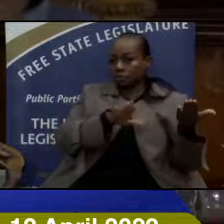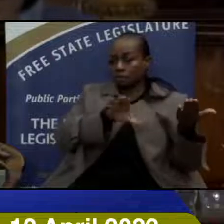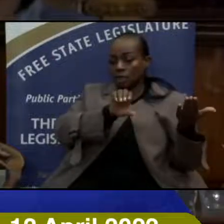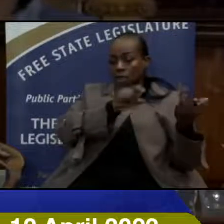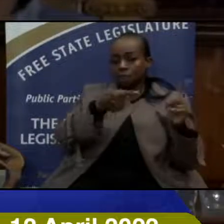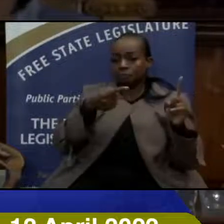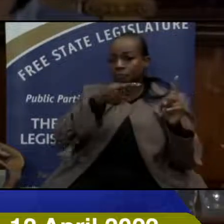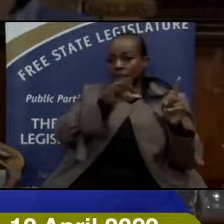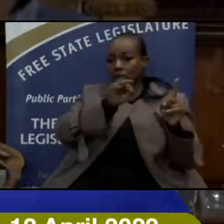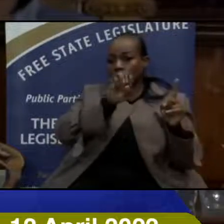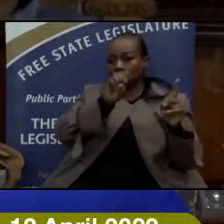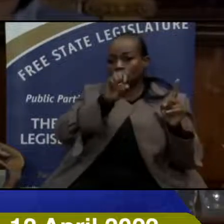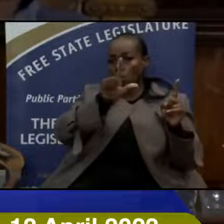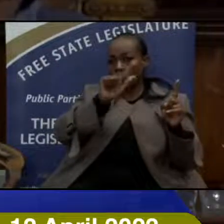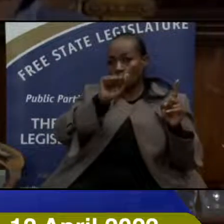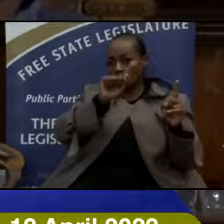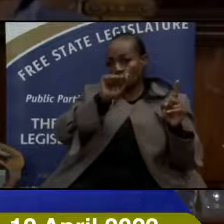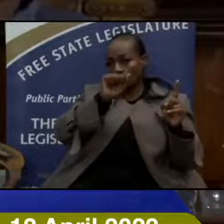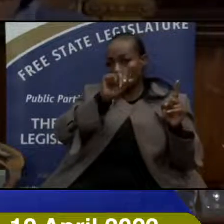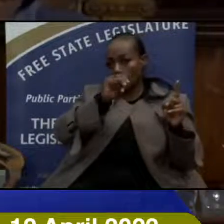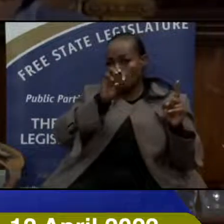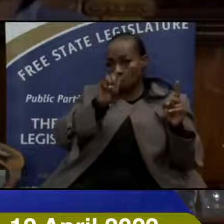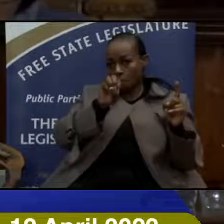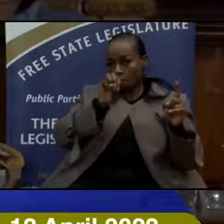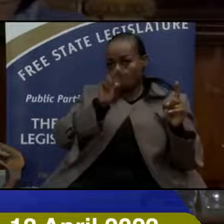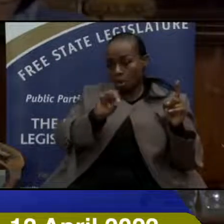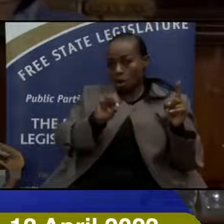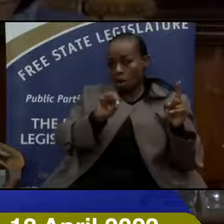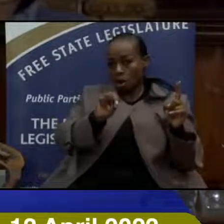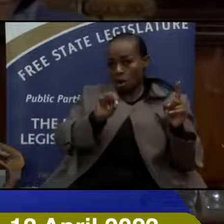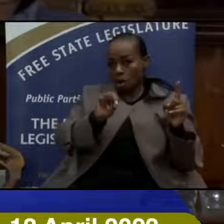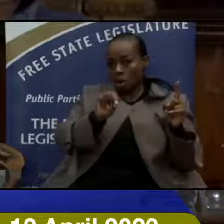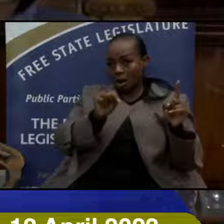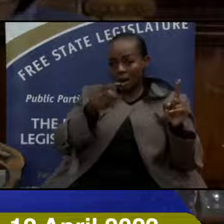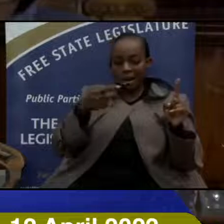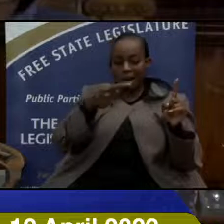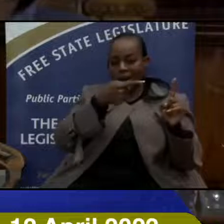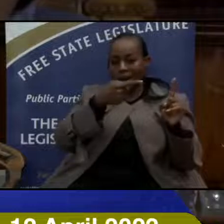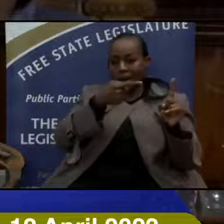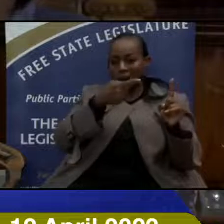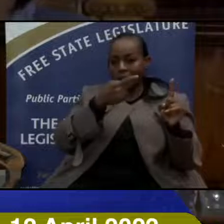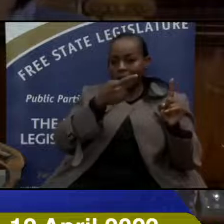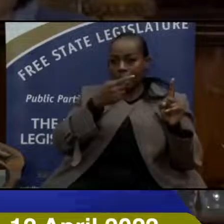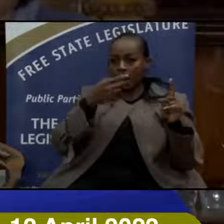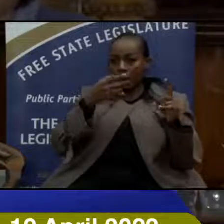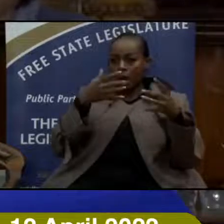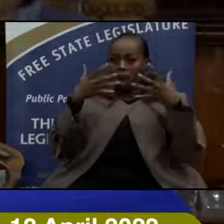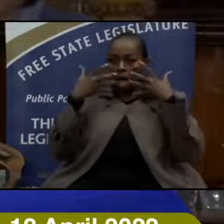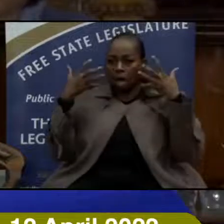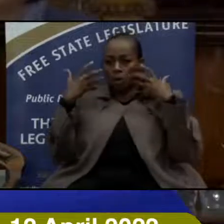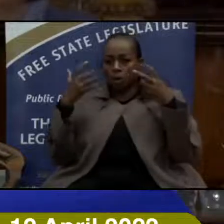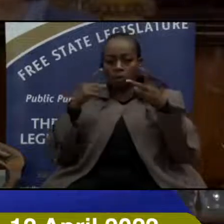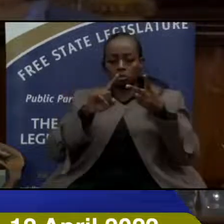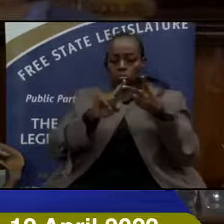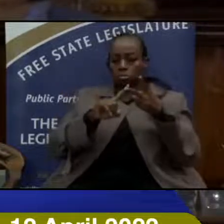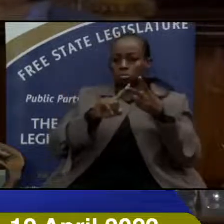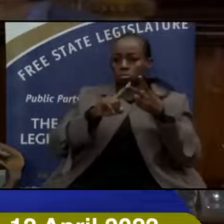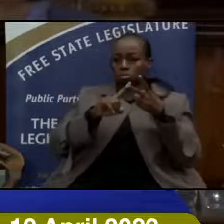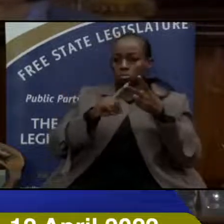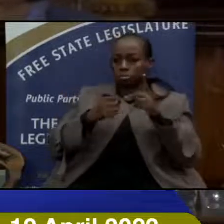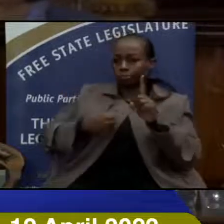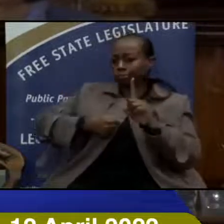Solomon Kalushi Mahlangu, young lion, a revolutionary